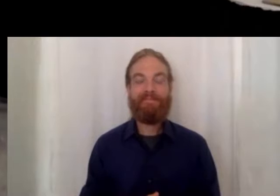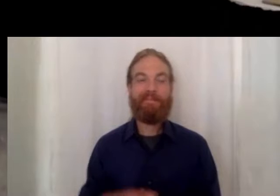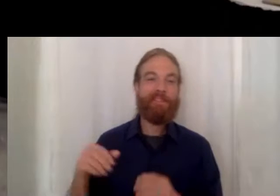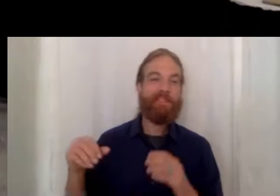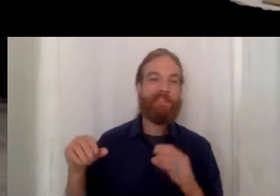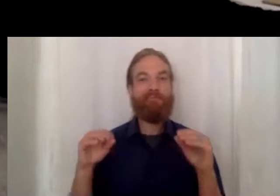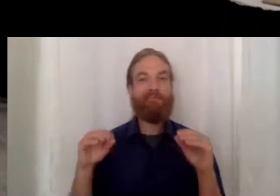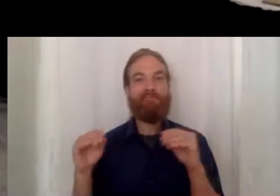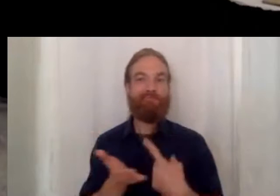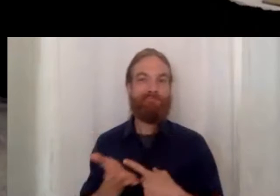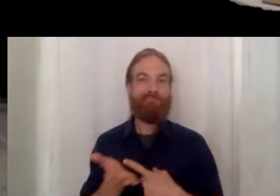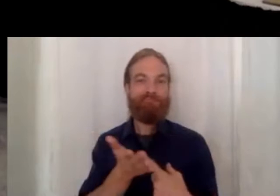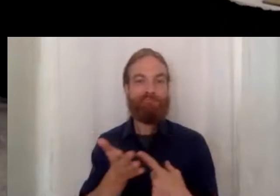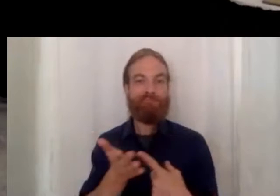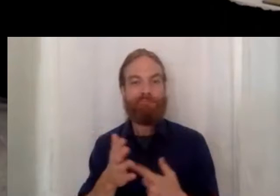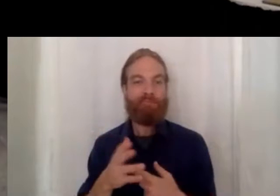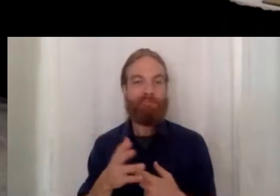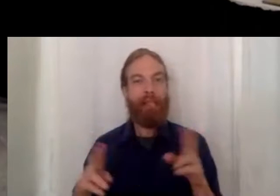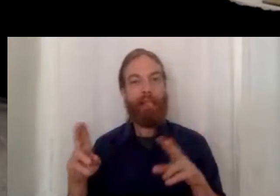Stand in the corner of the office.